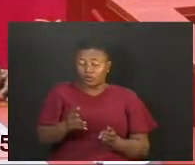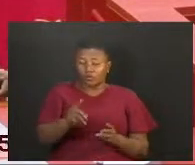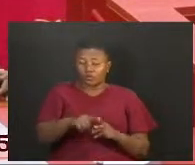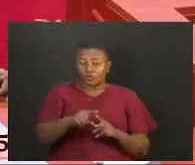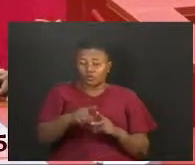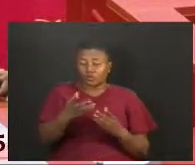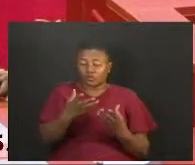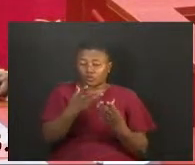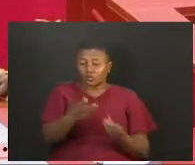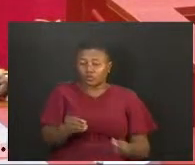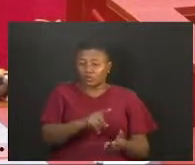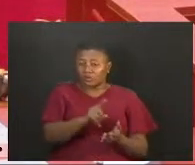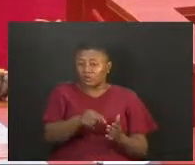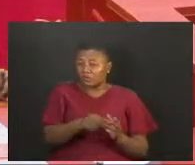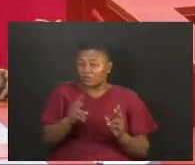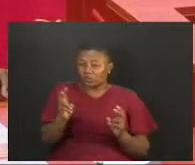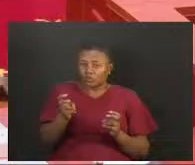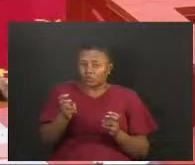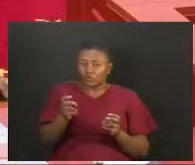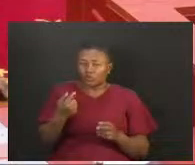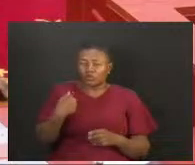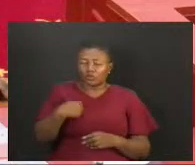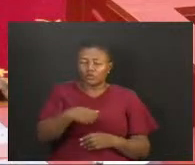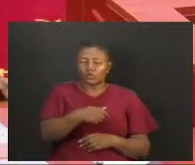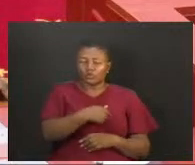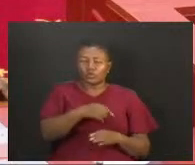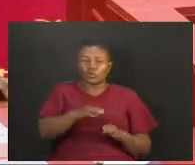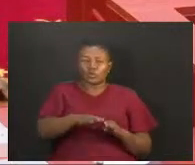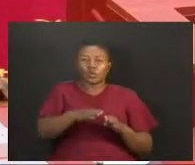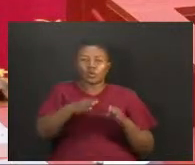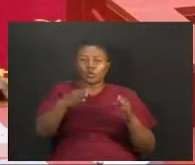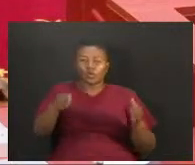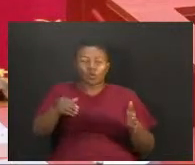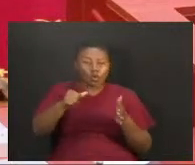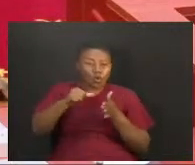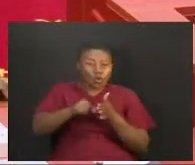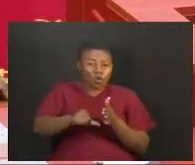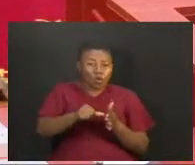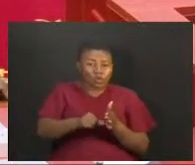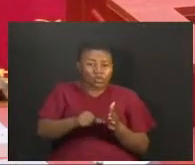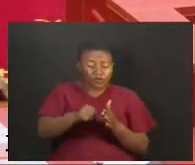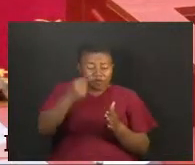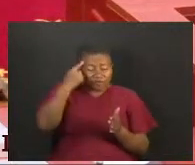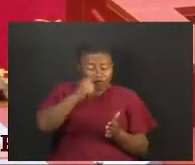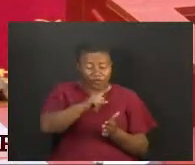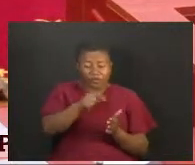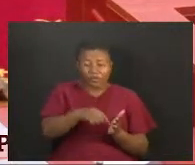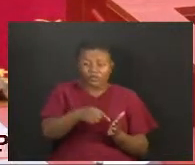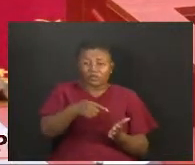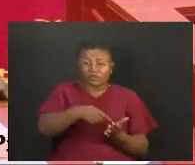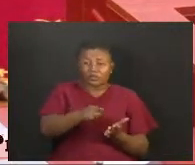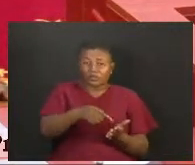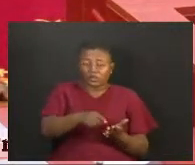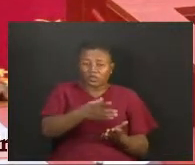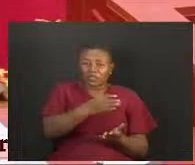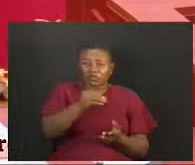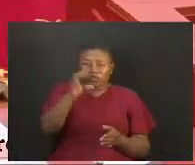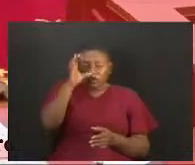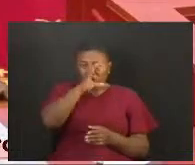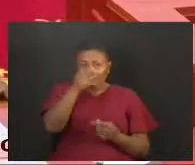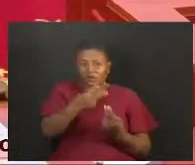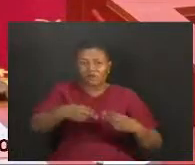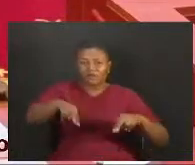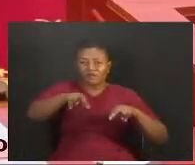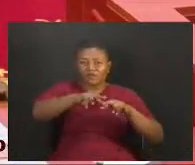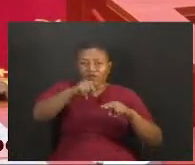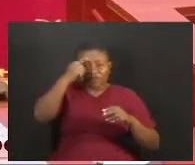mounting accumulated arrests, we have commissioned an audit of these arrest payments and guarantee value for money before a